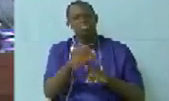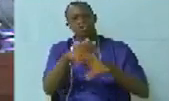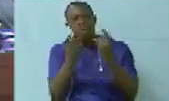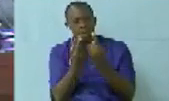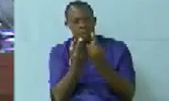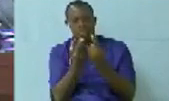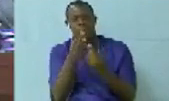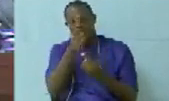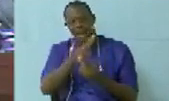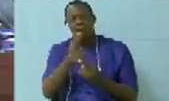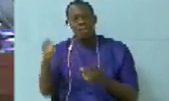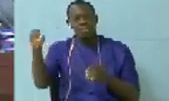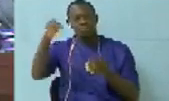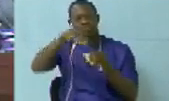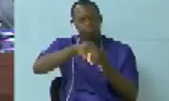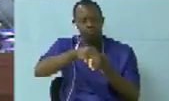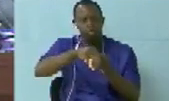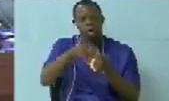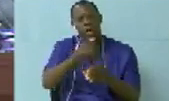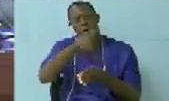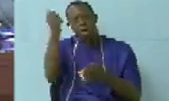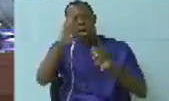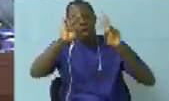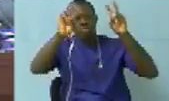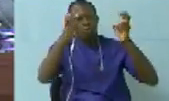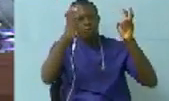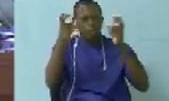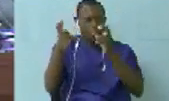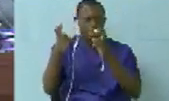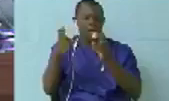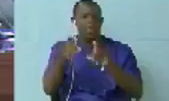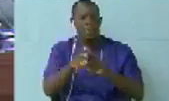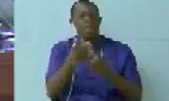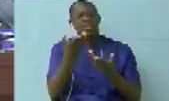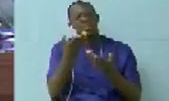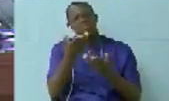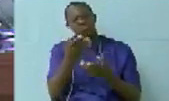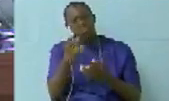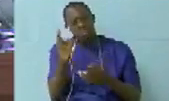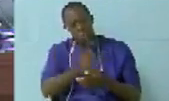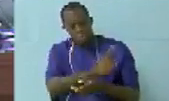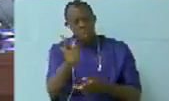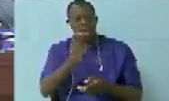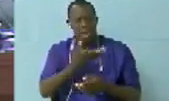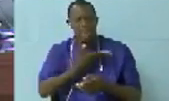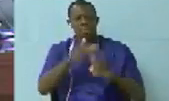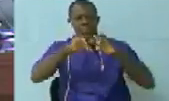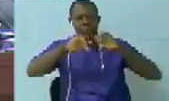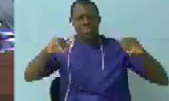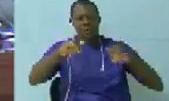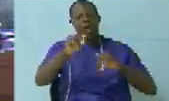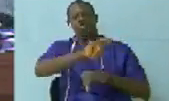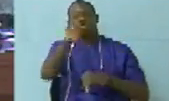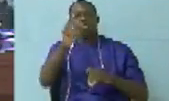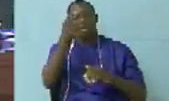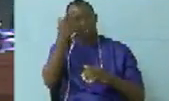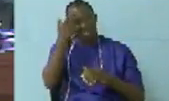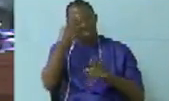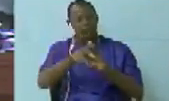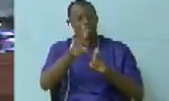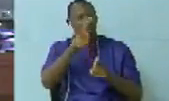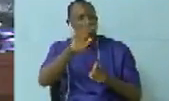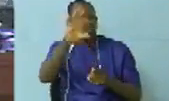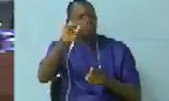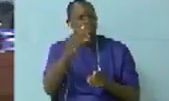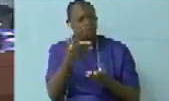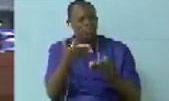hearing other topics that otherwise we would have had to do separately, but we